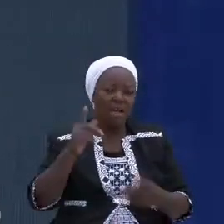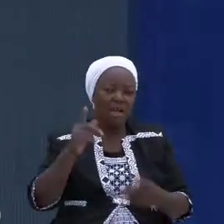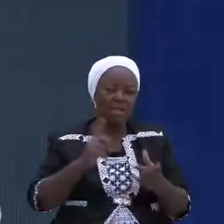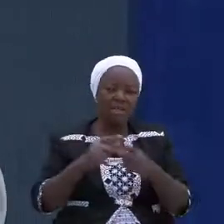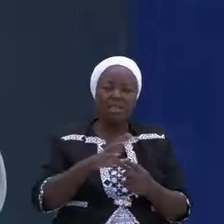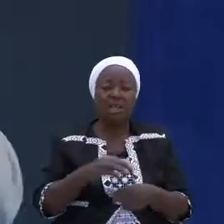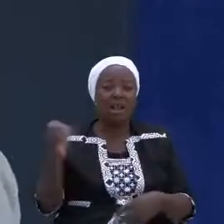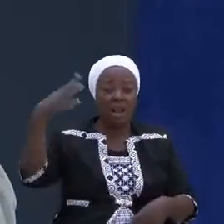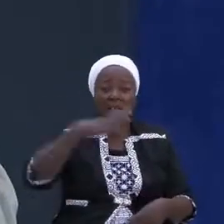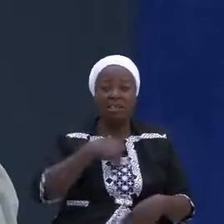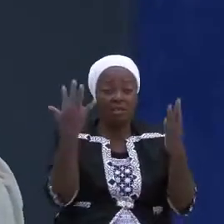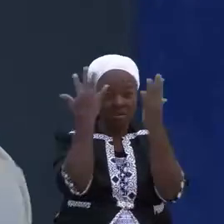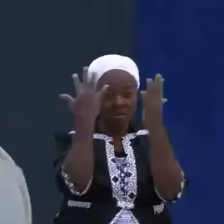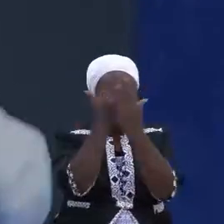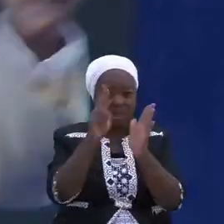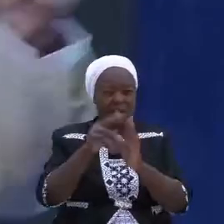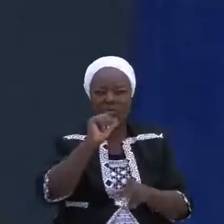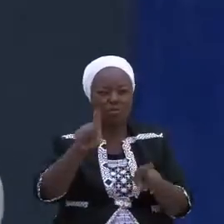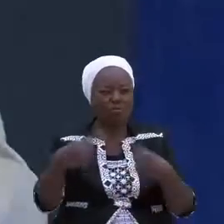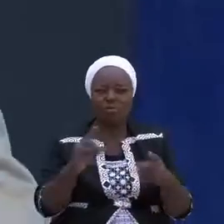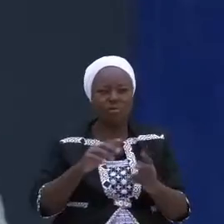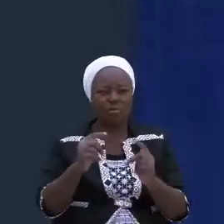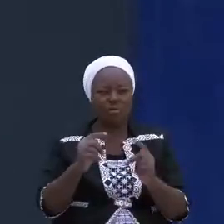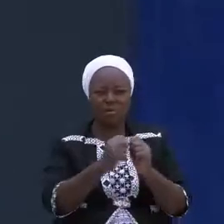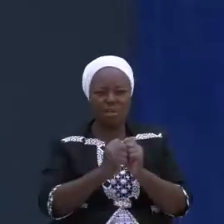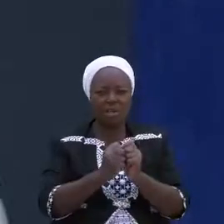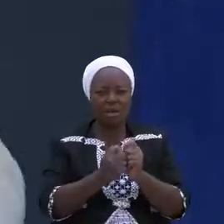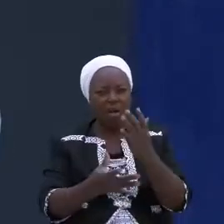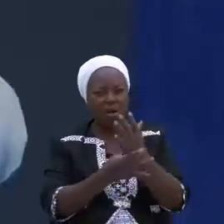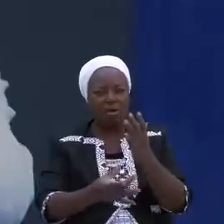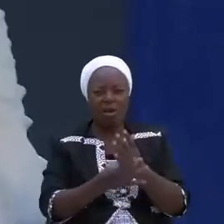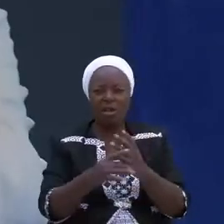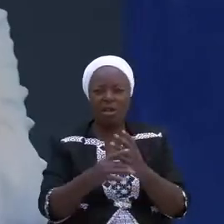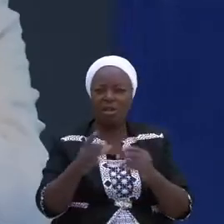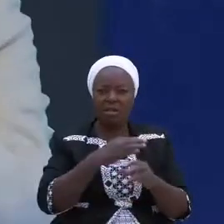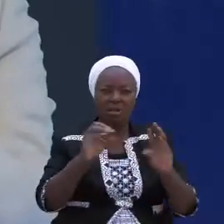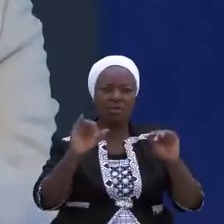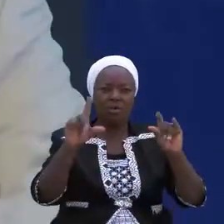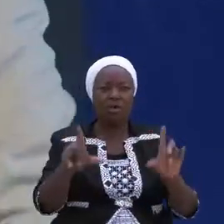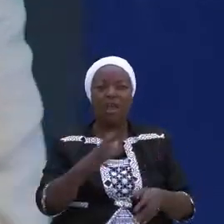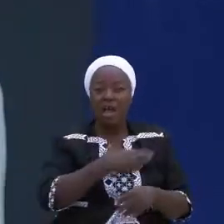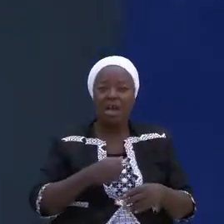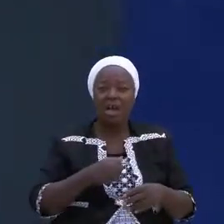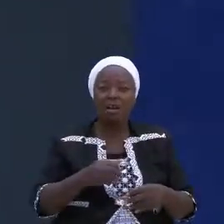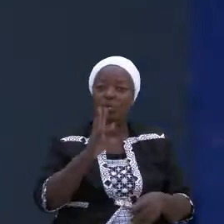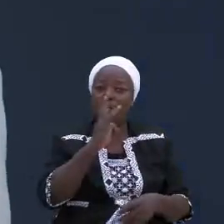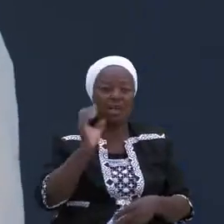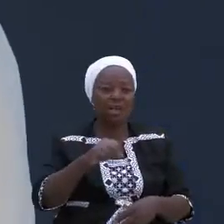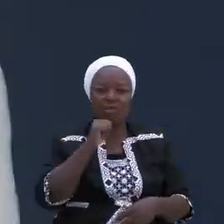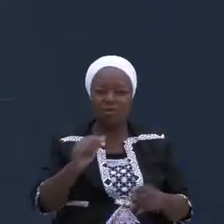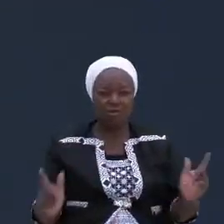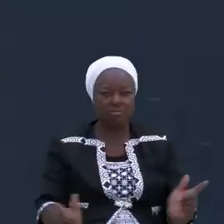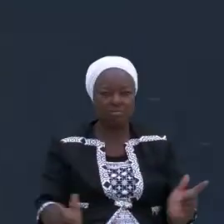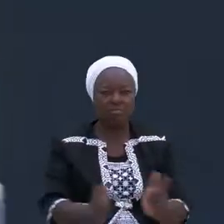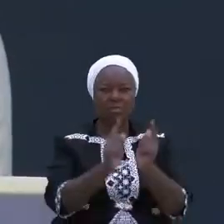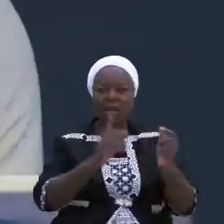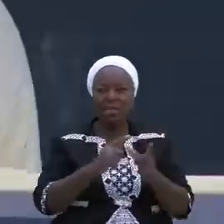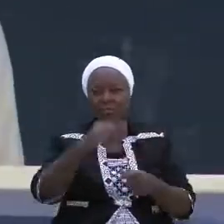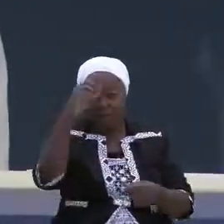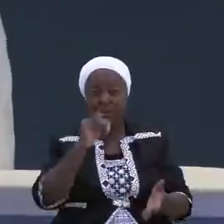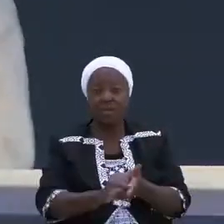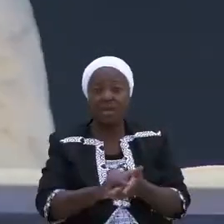together they said oil and water will not mix and because of that of the old